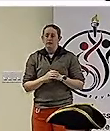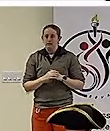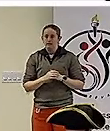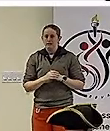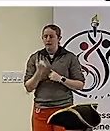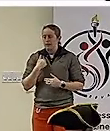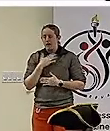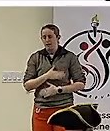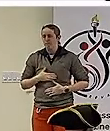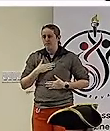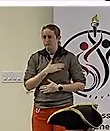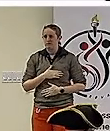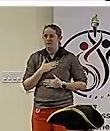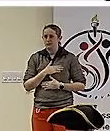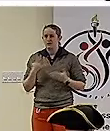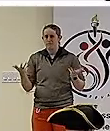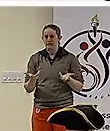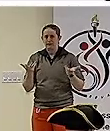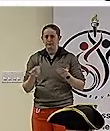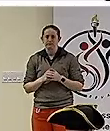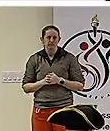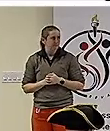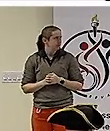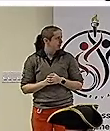really appreciate being here.